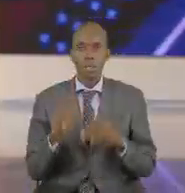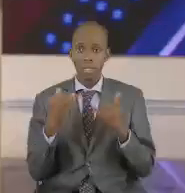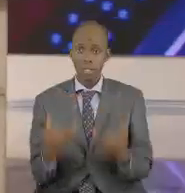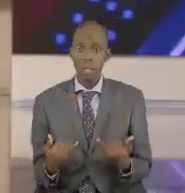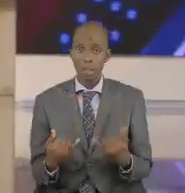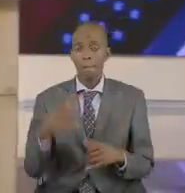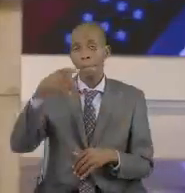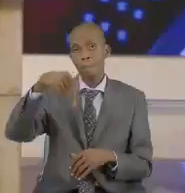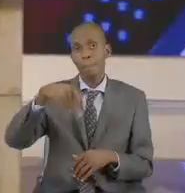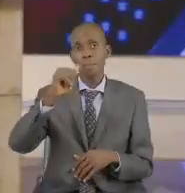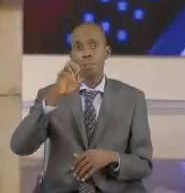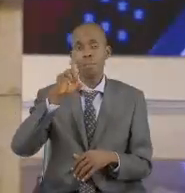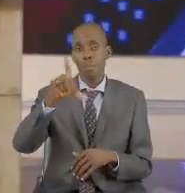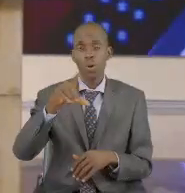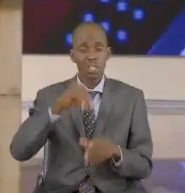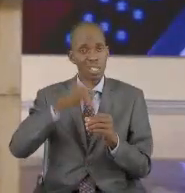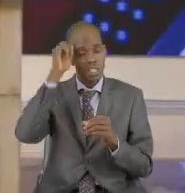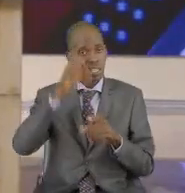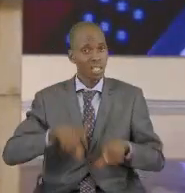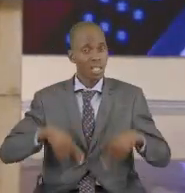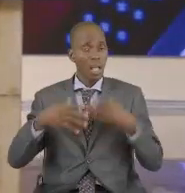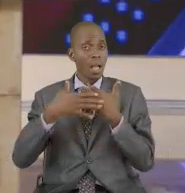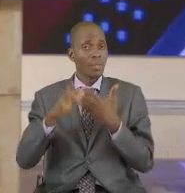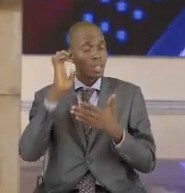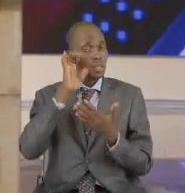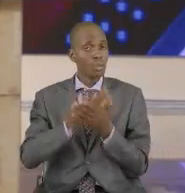in his life, after he became converted,